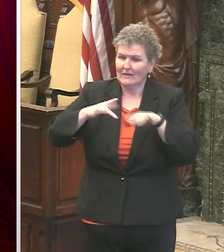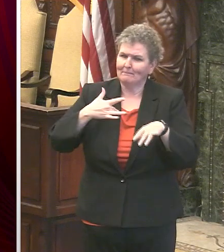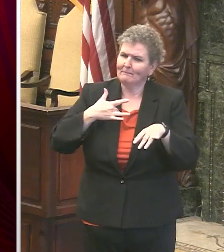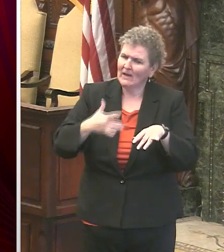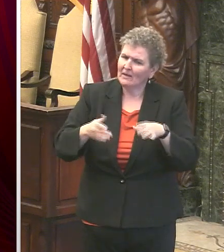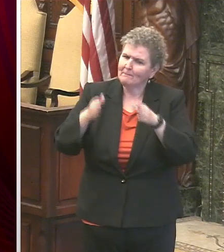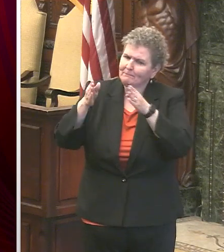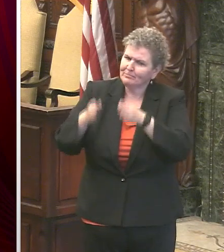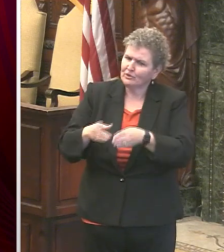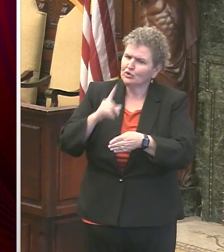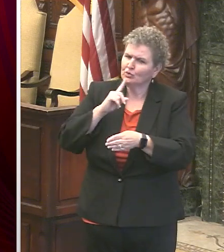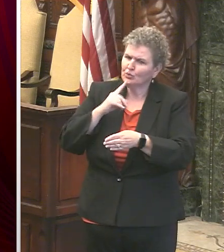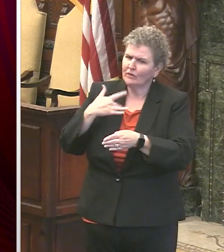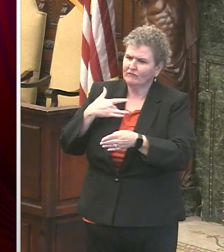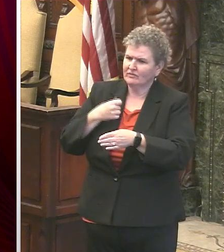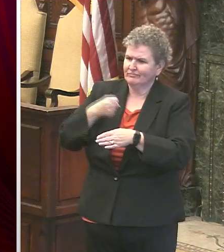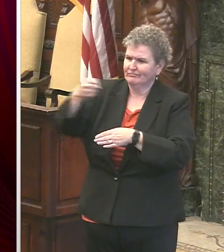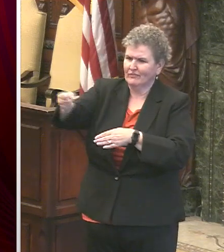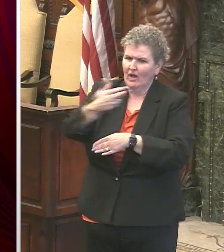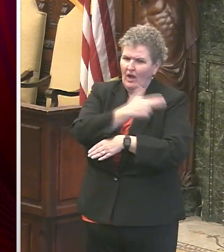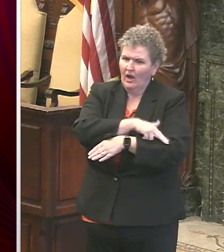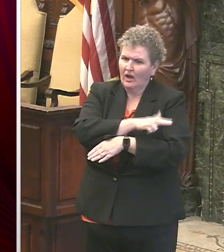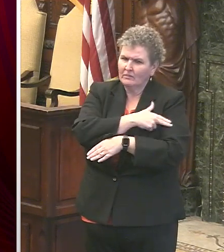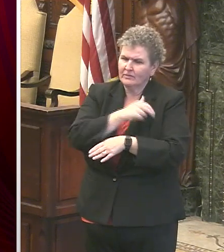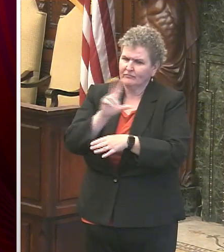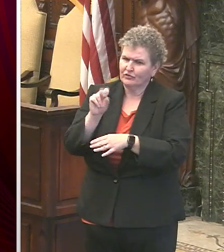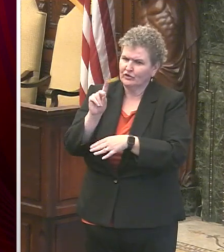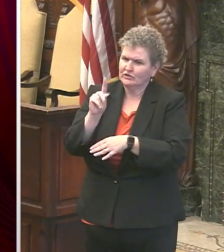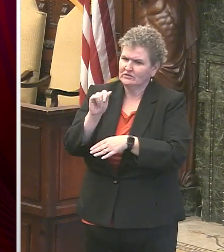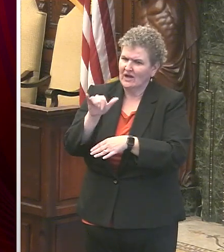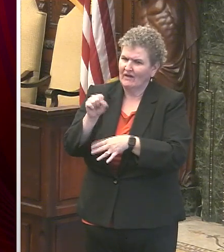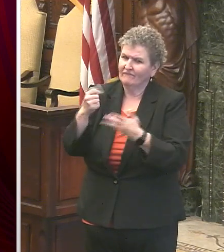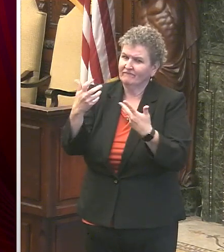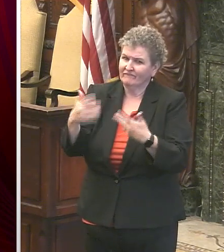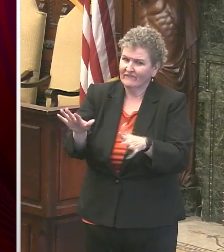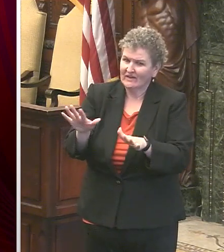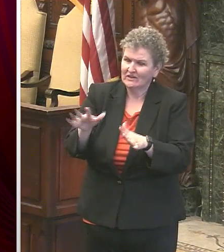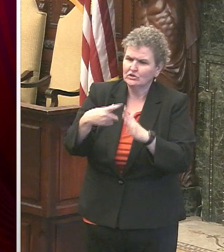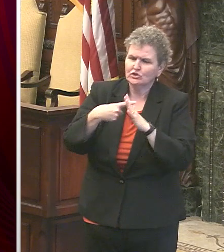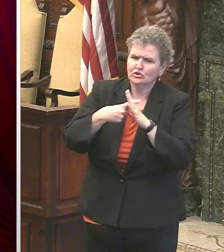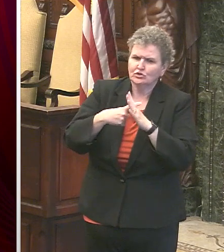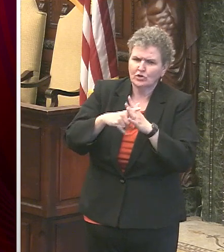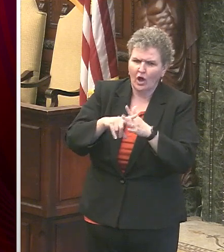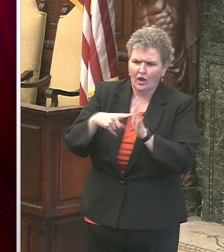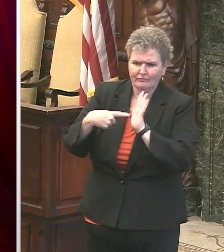who's, say, been hospitalized, I believe is 20 days after they have the onset of symptoms.